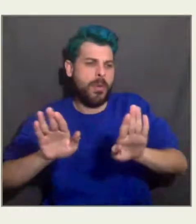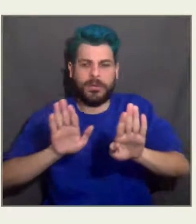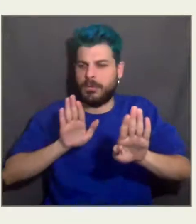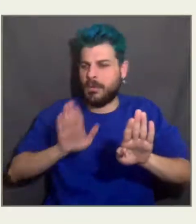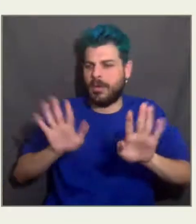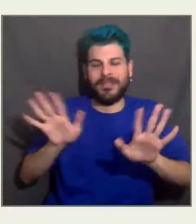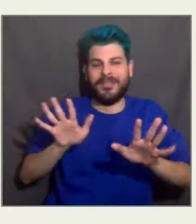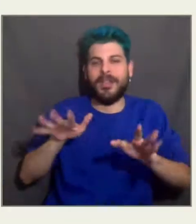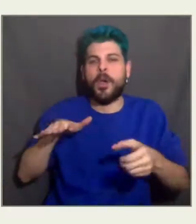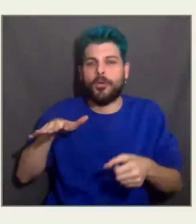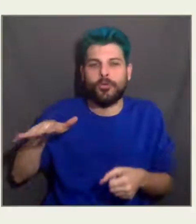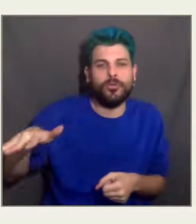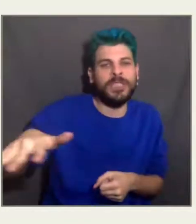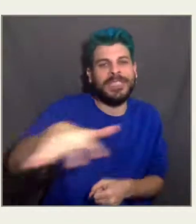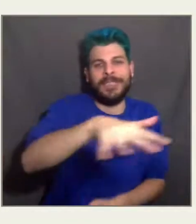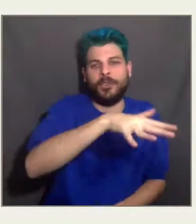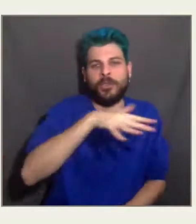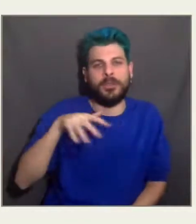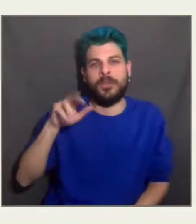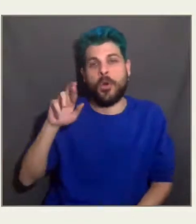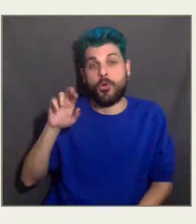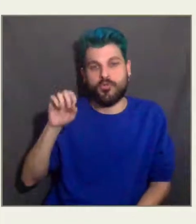be a really good place to say,